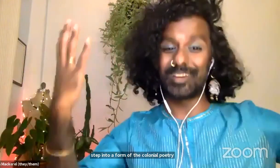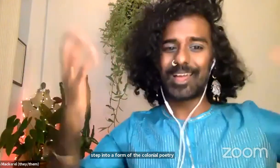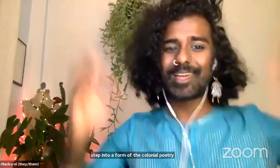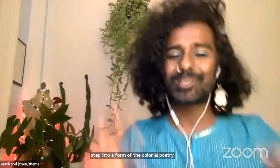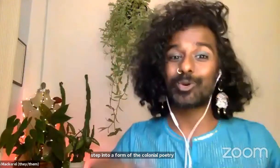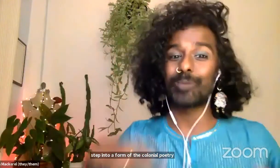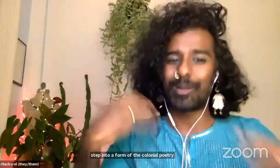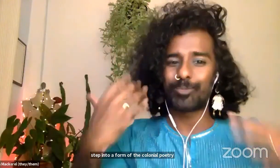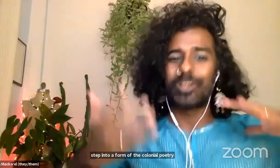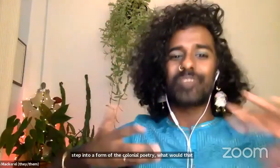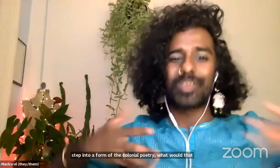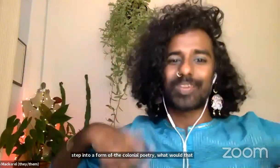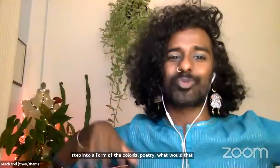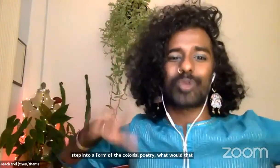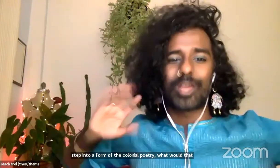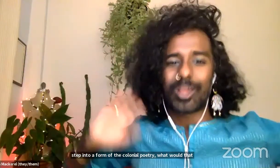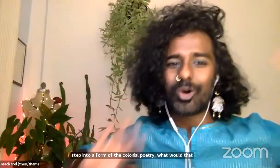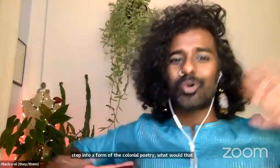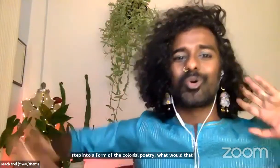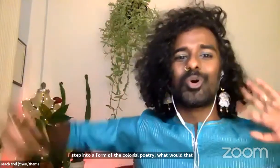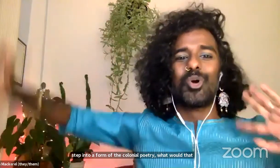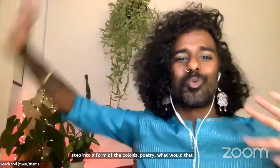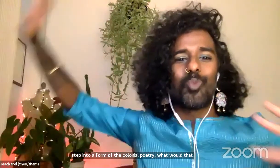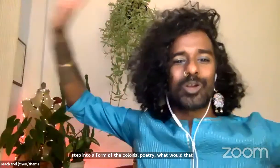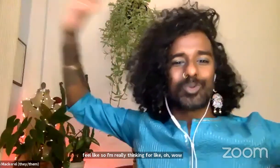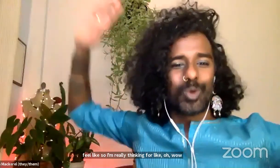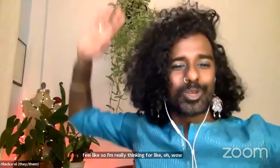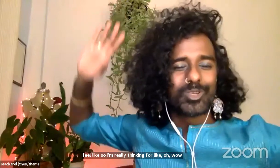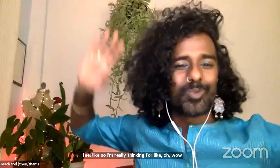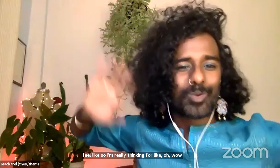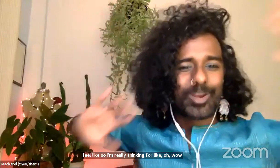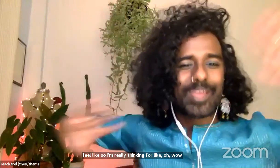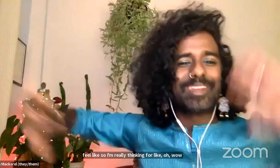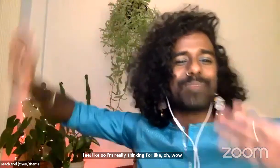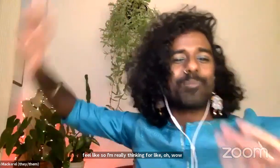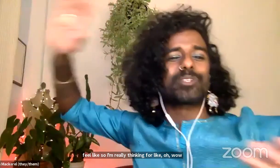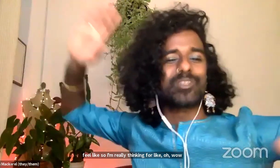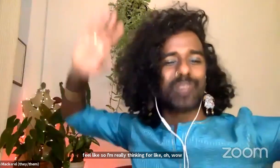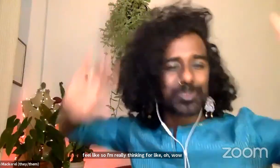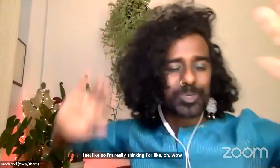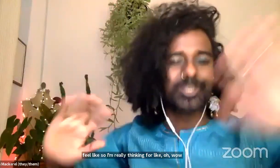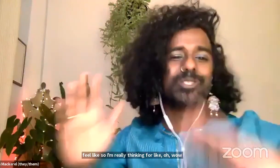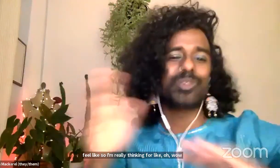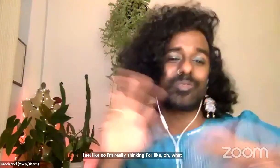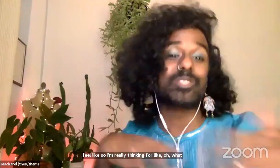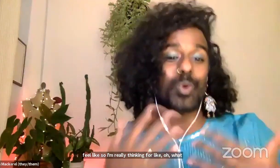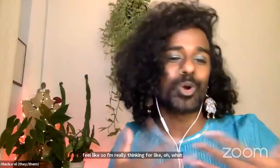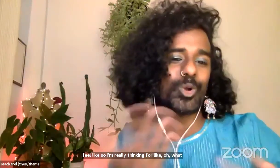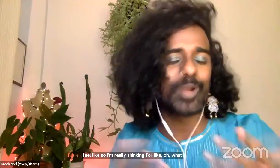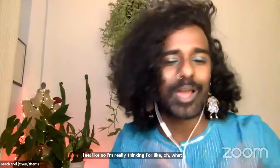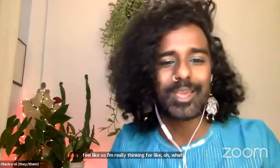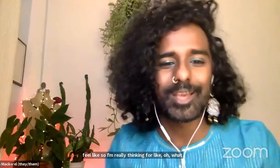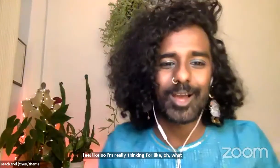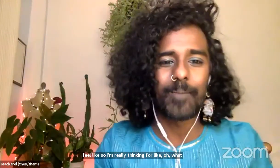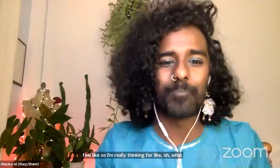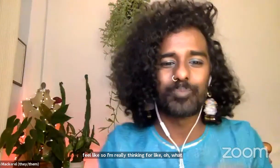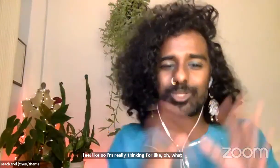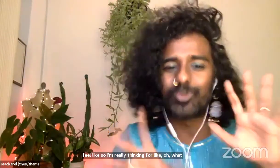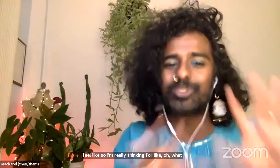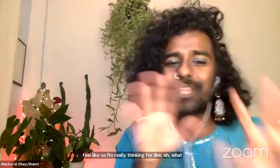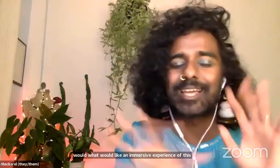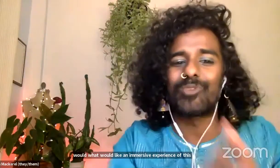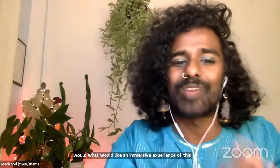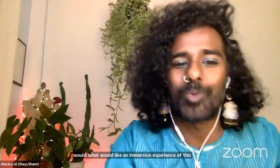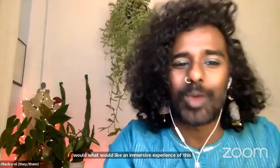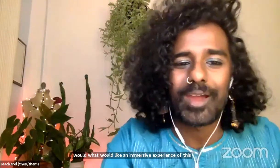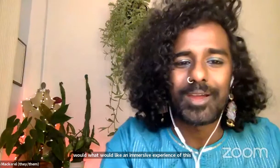that feel like? So I'm really thinking for like, oh, what would like an immersive experience of this work look like? So